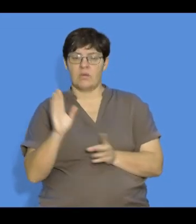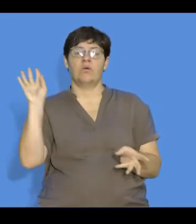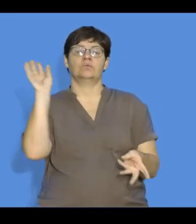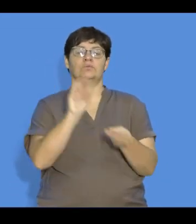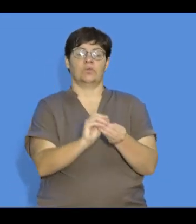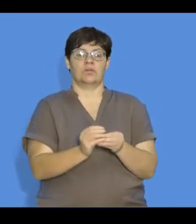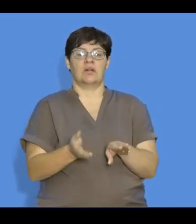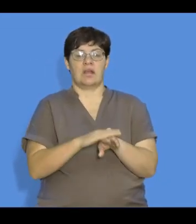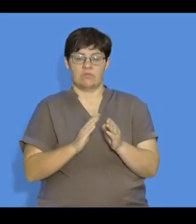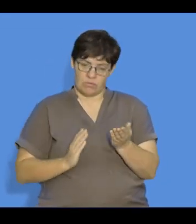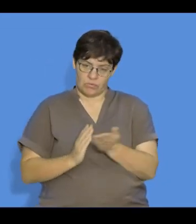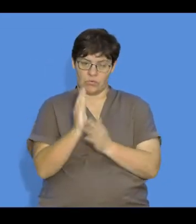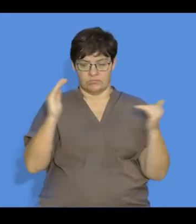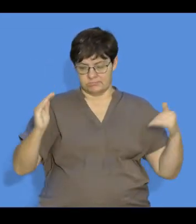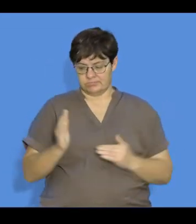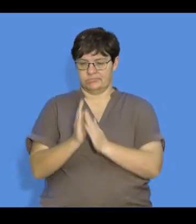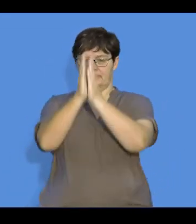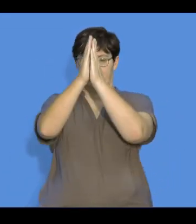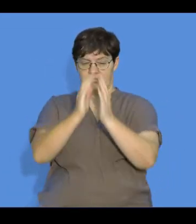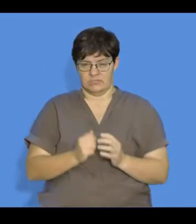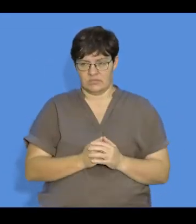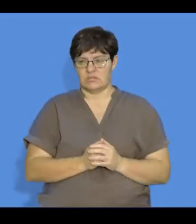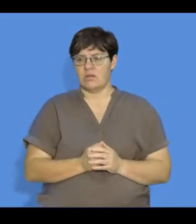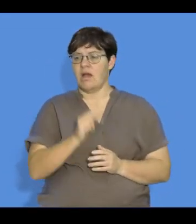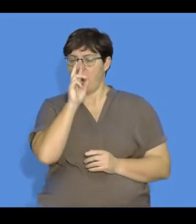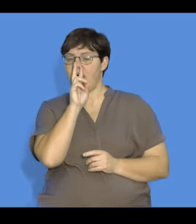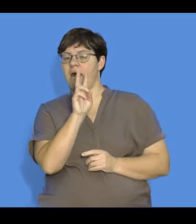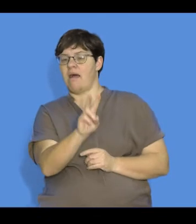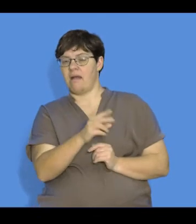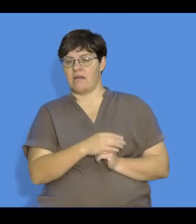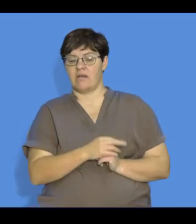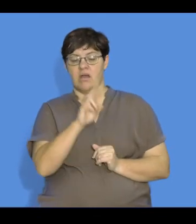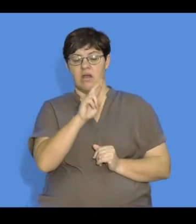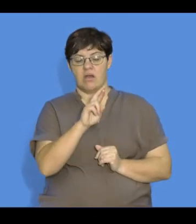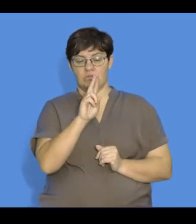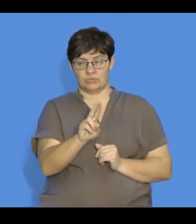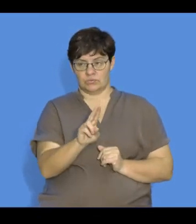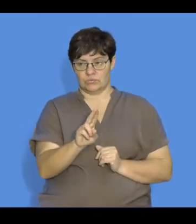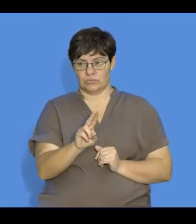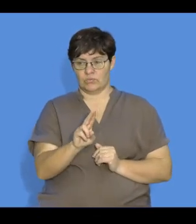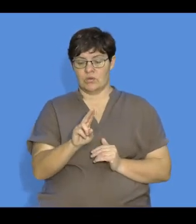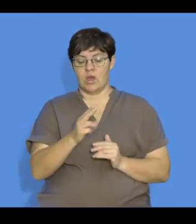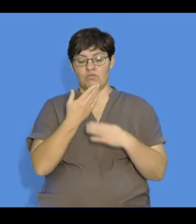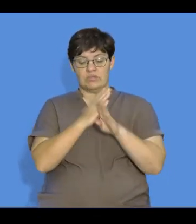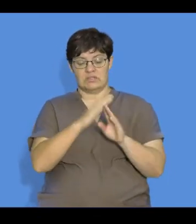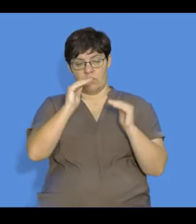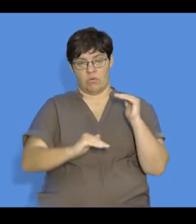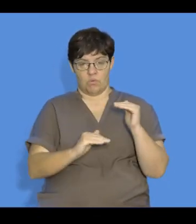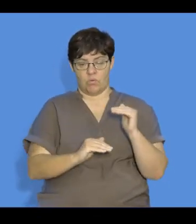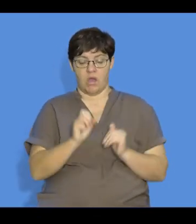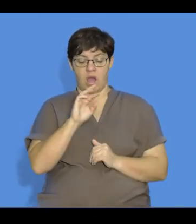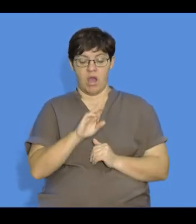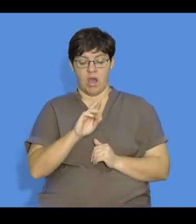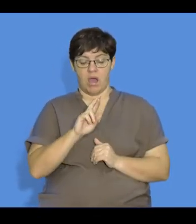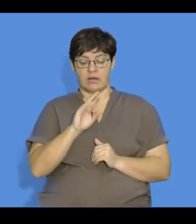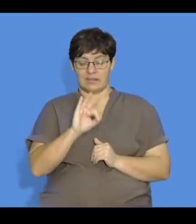total current comes through, then we are saying that, in other words, you can realize that R2 is of lower resistance than R3.